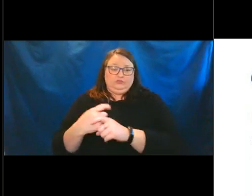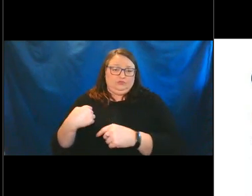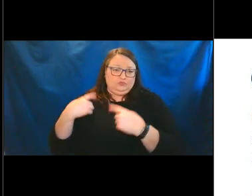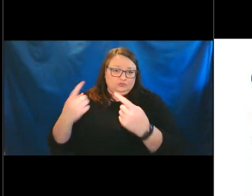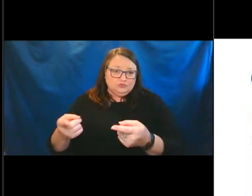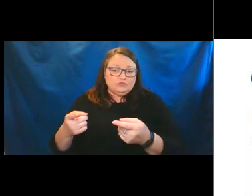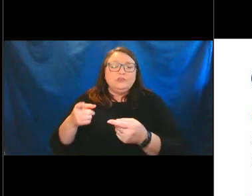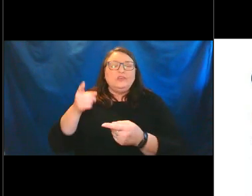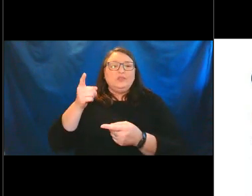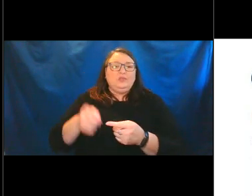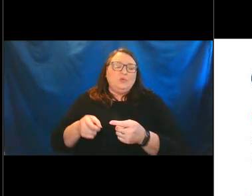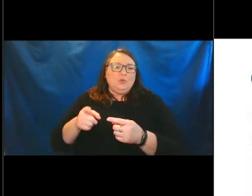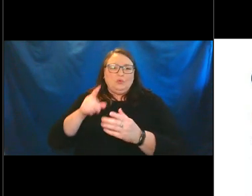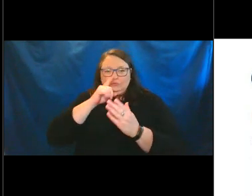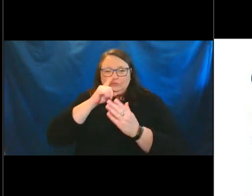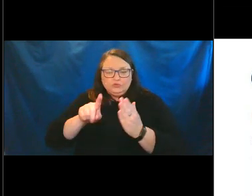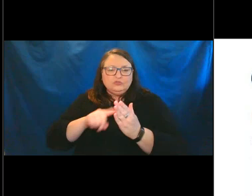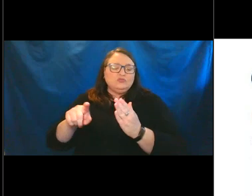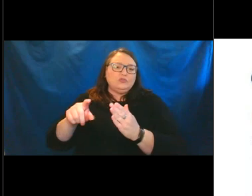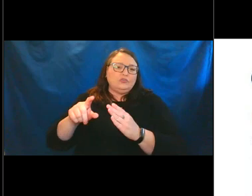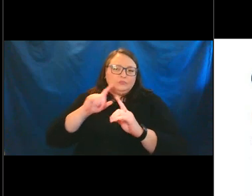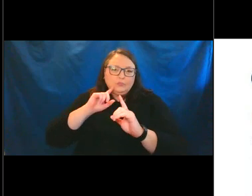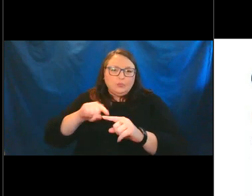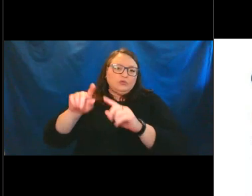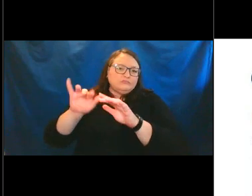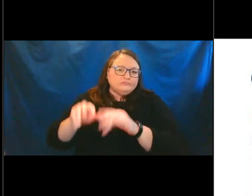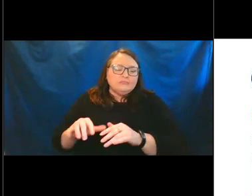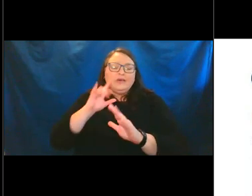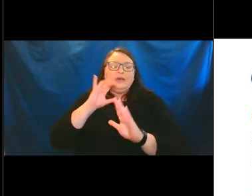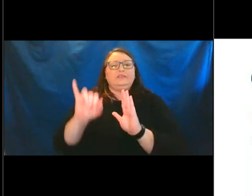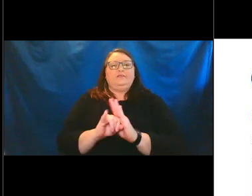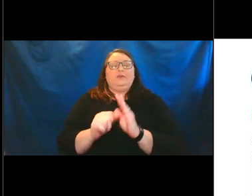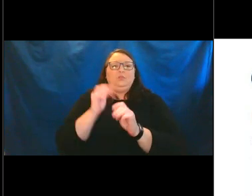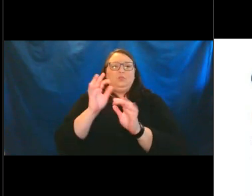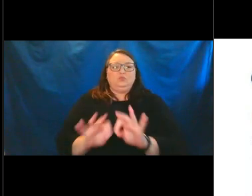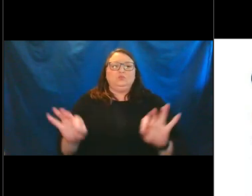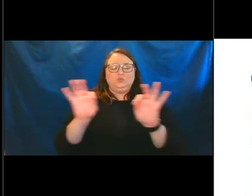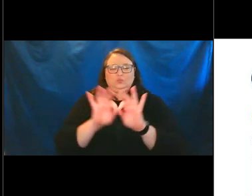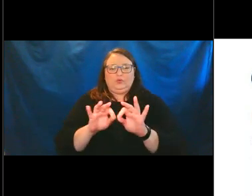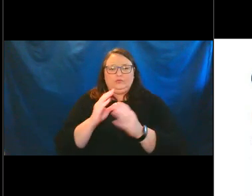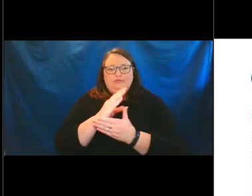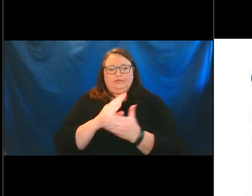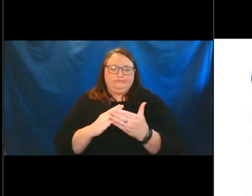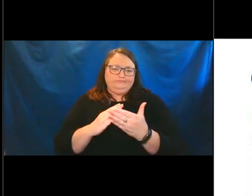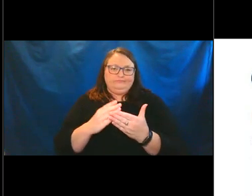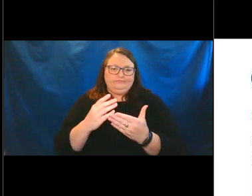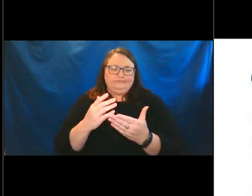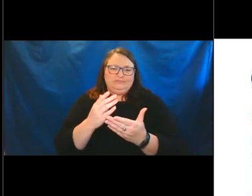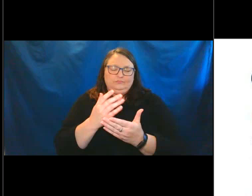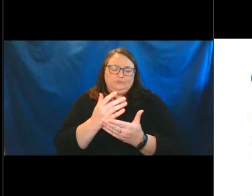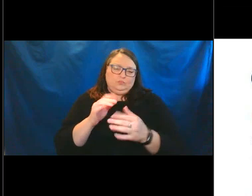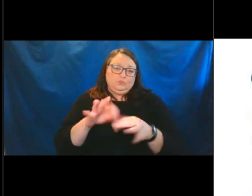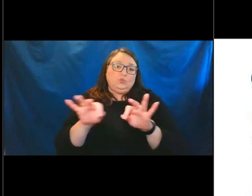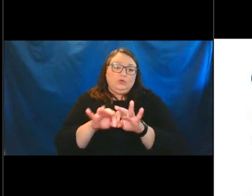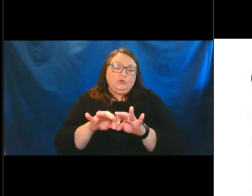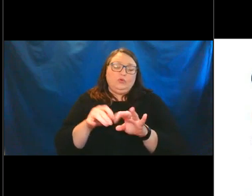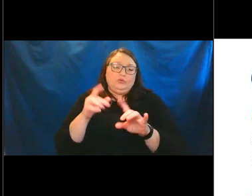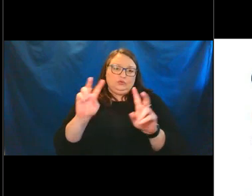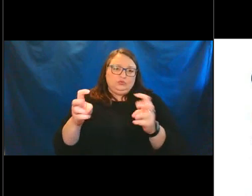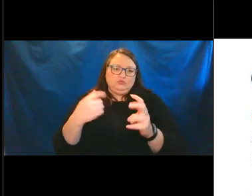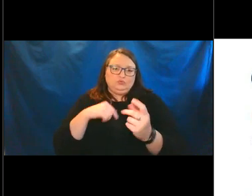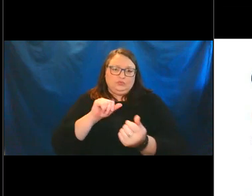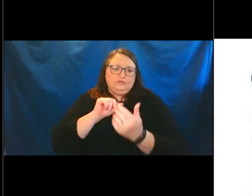most critical aspects that we are facing. And very briefly, these strategies center around